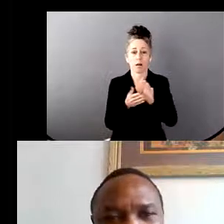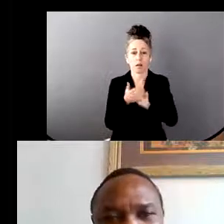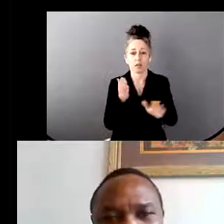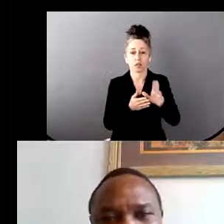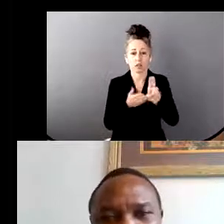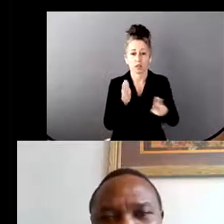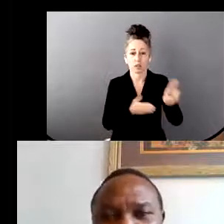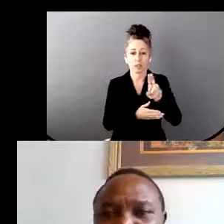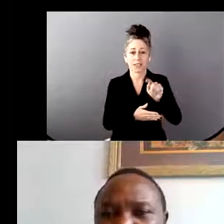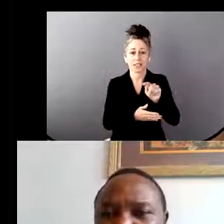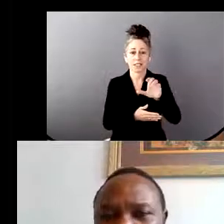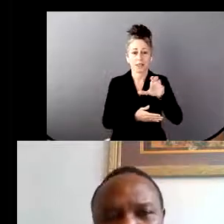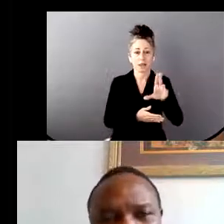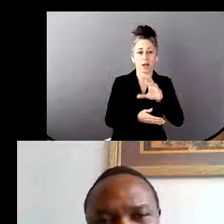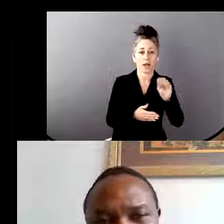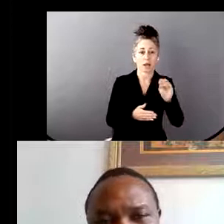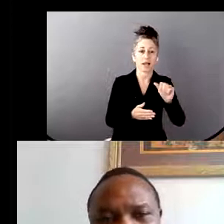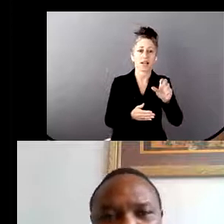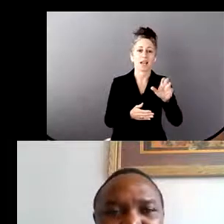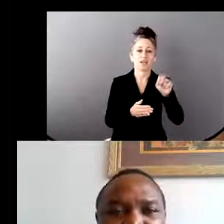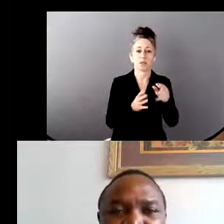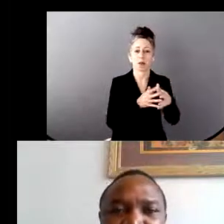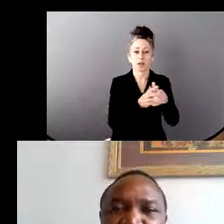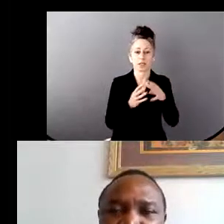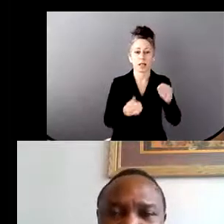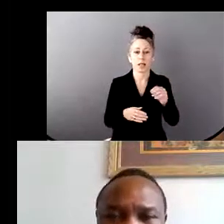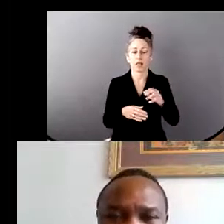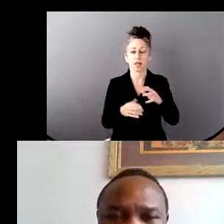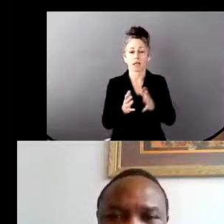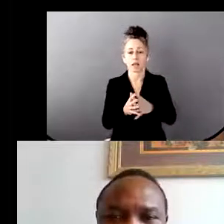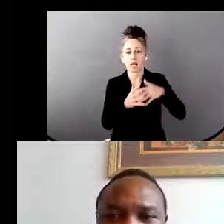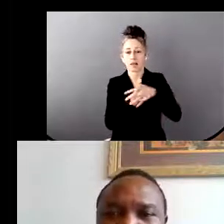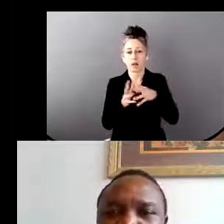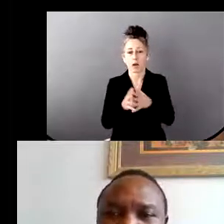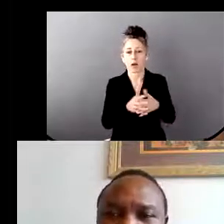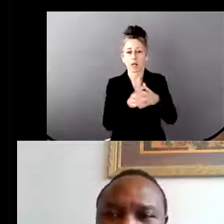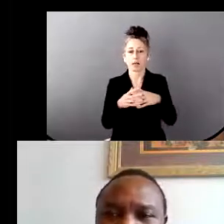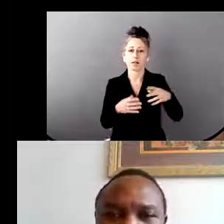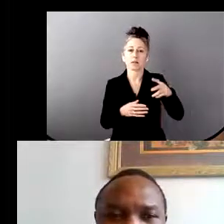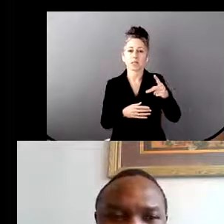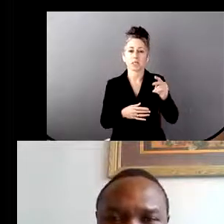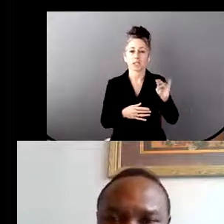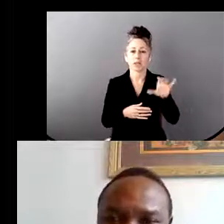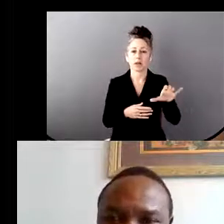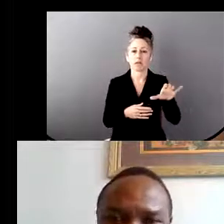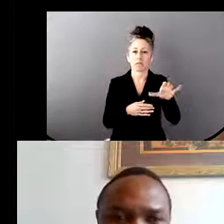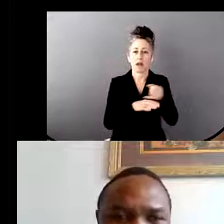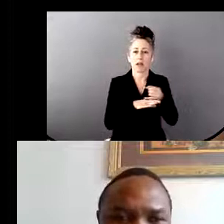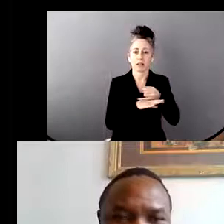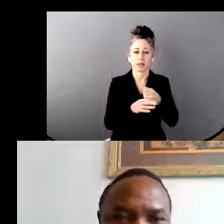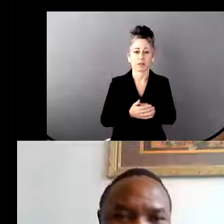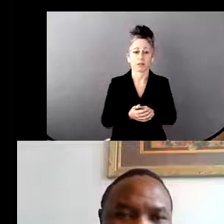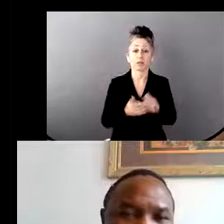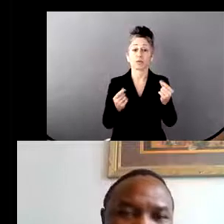serving institutions to improve their disability and rehabilitation research capacity and the infrastructure by conducting